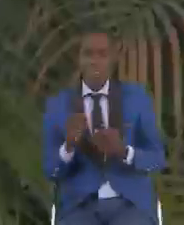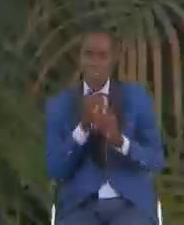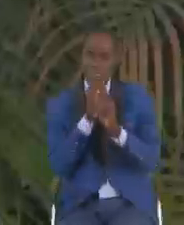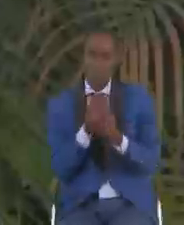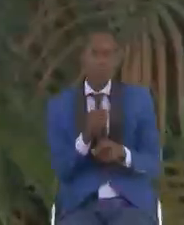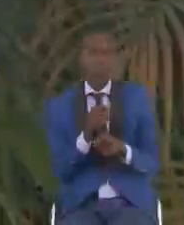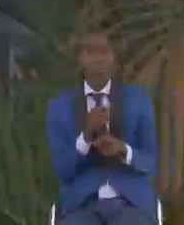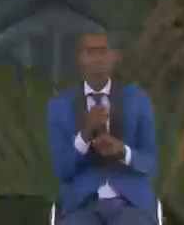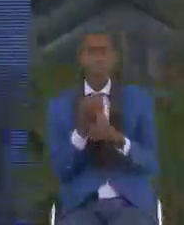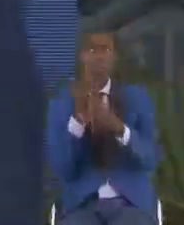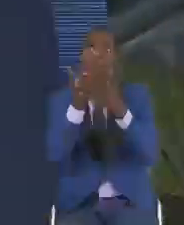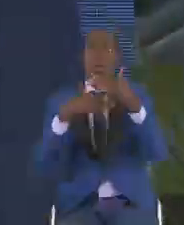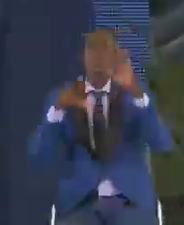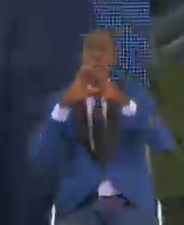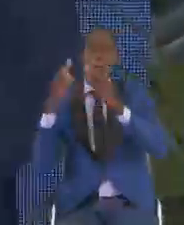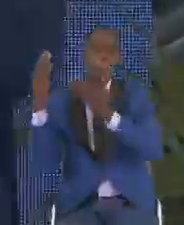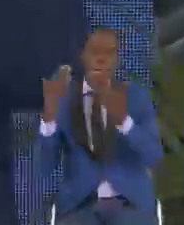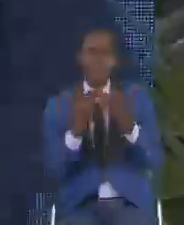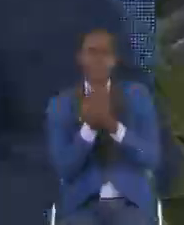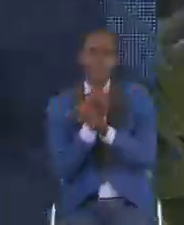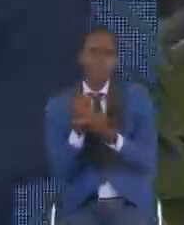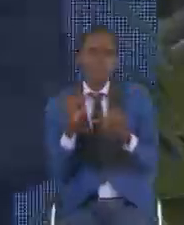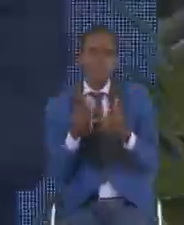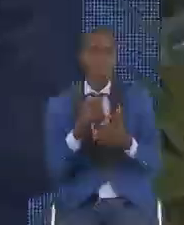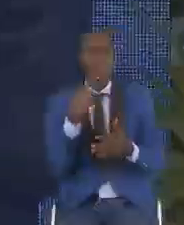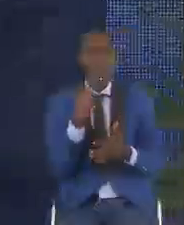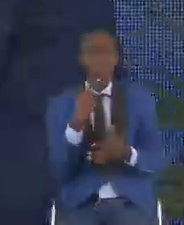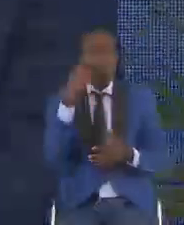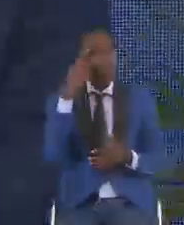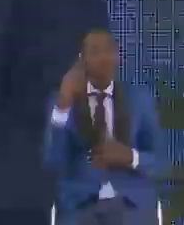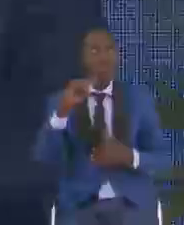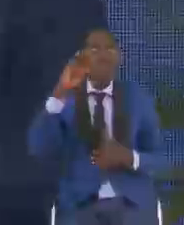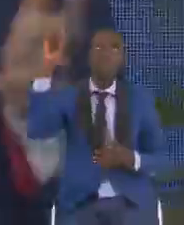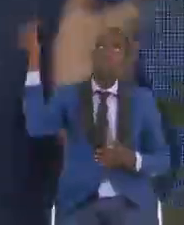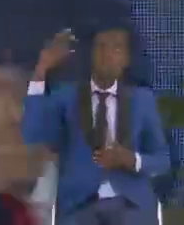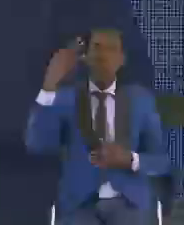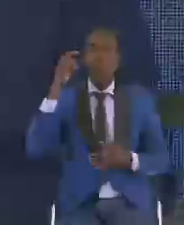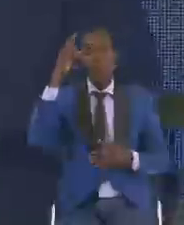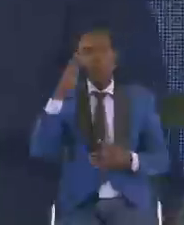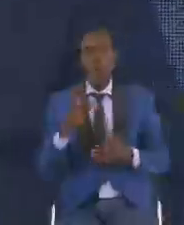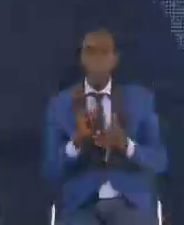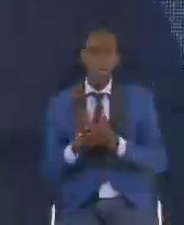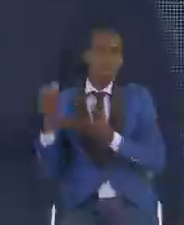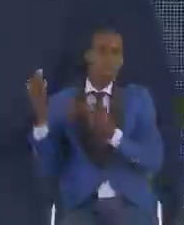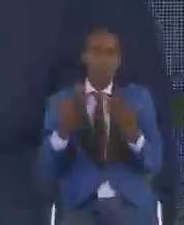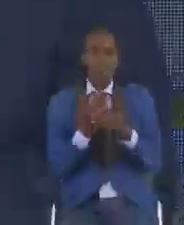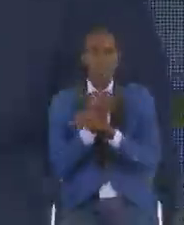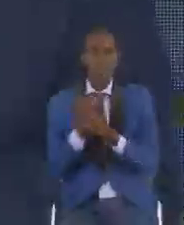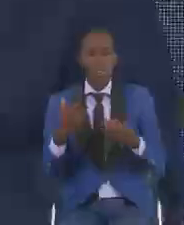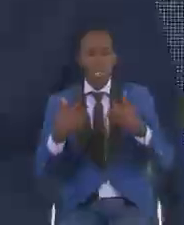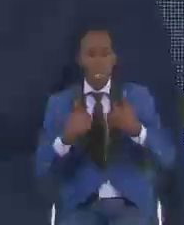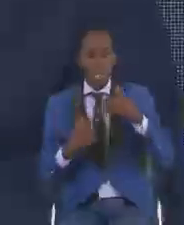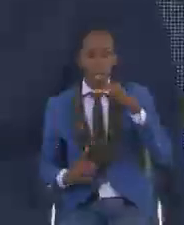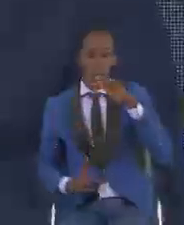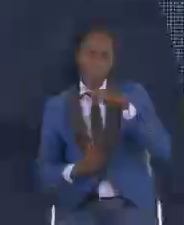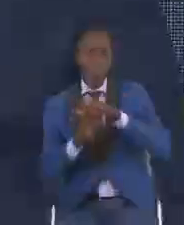heaven. Brought salvation. It says, for the grace of God that bringeth salvation has